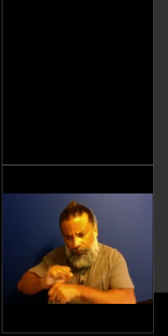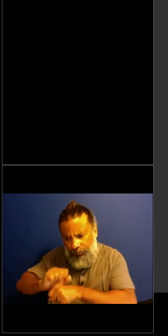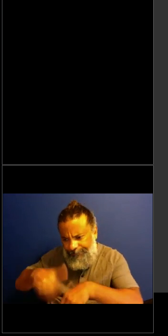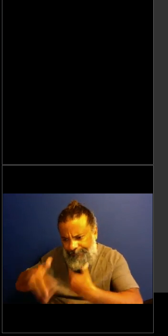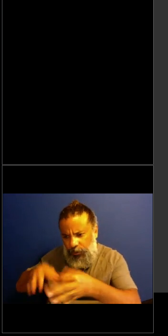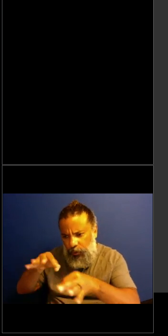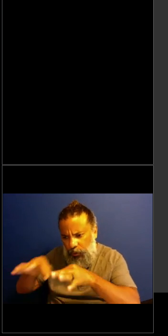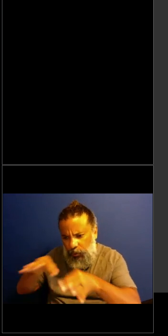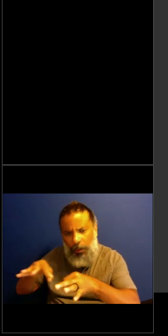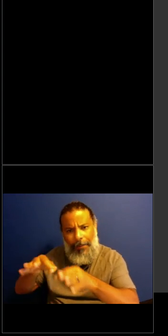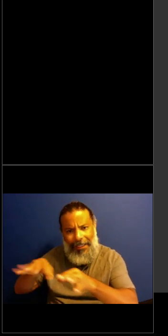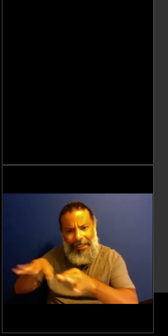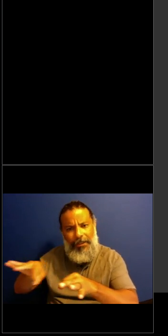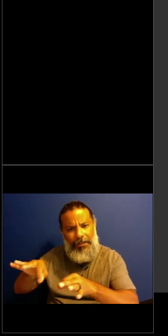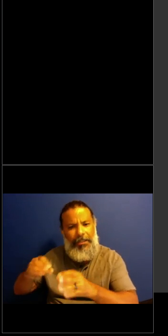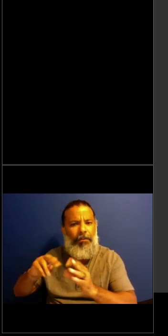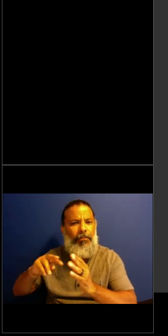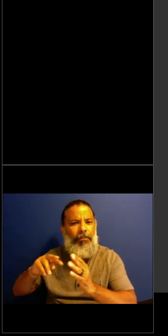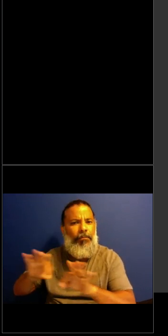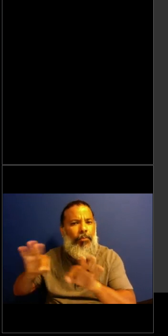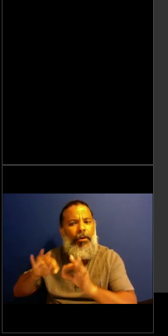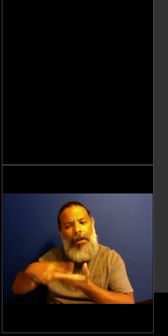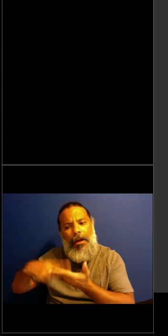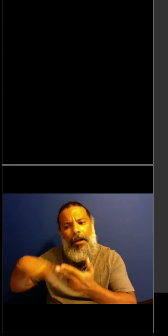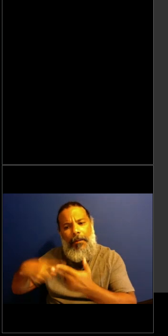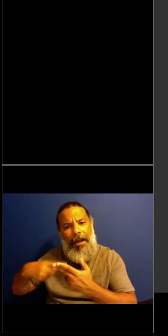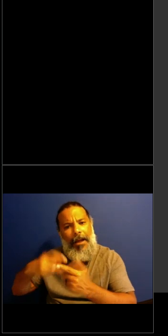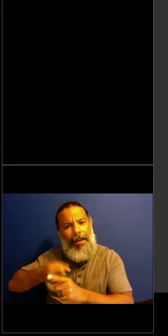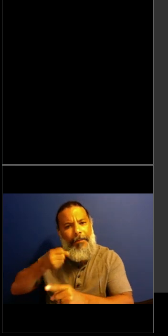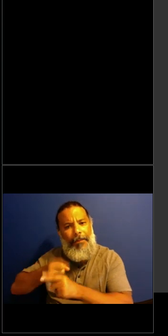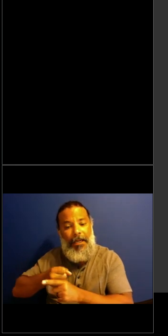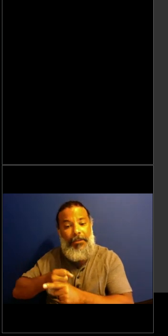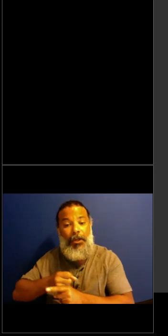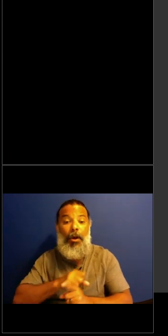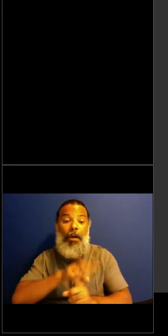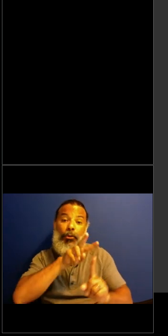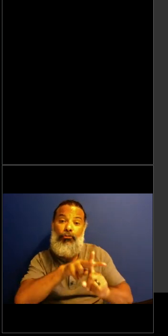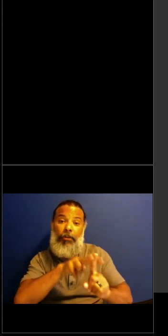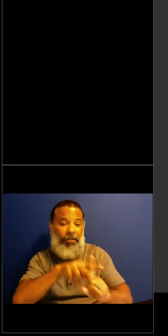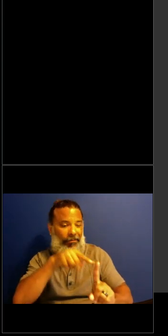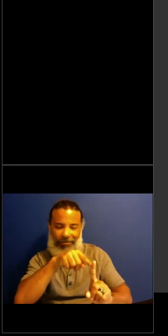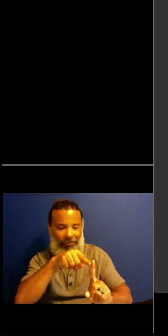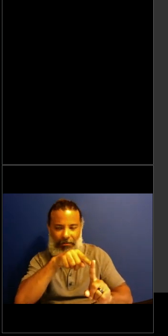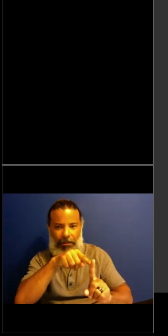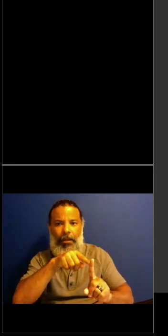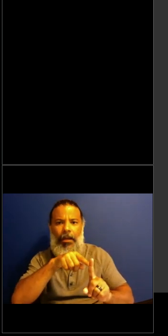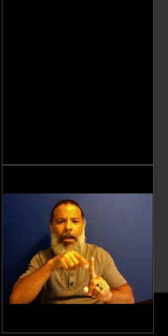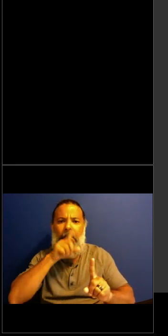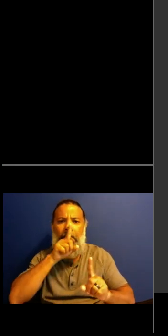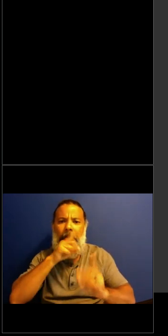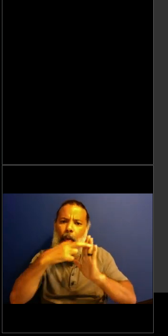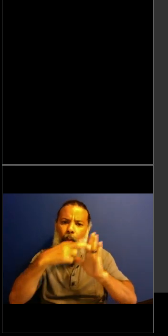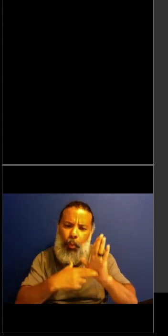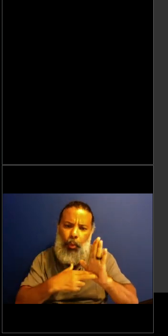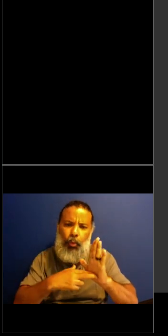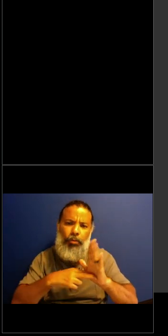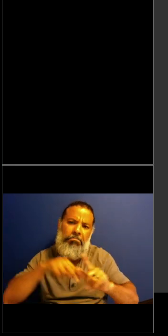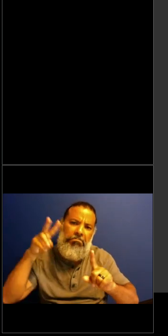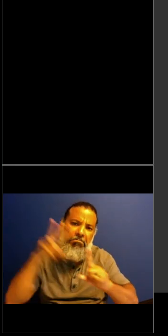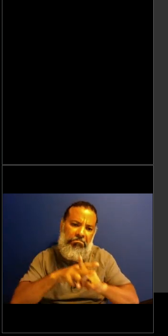attention to its effects. So with respect to prescriptivism, it's not necessarily the case that rules or prescriptions are themselves